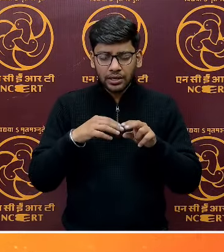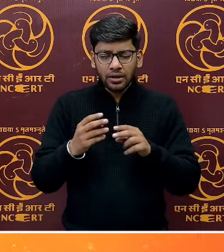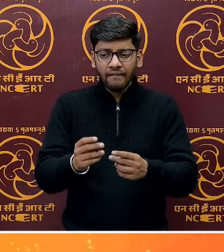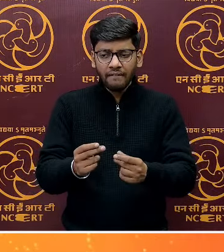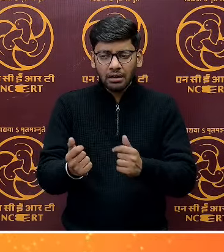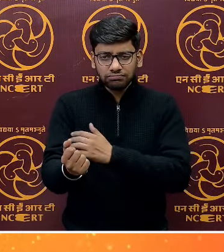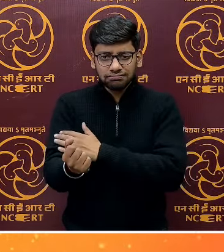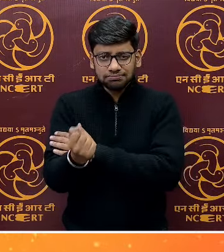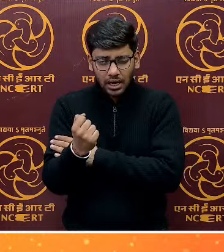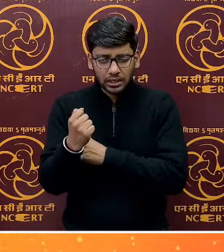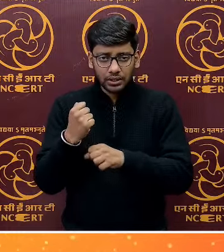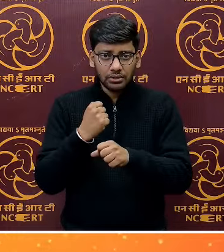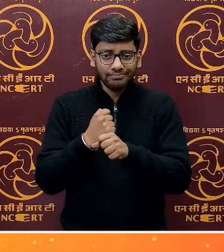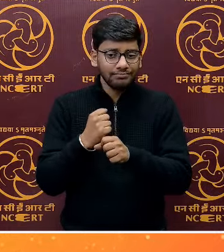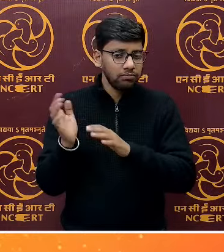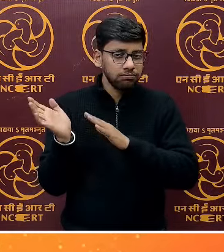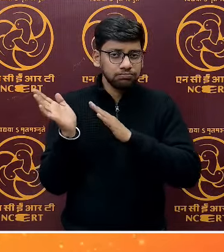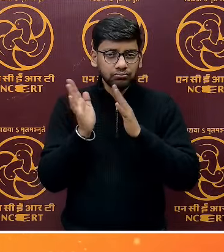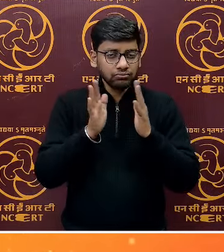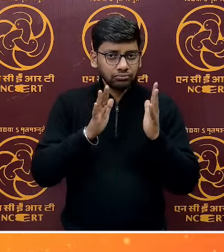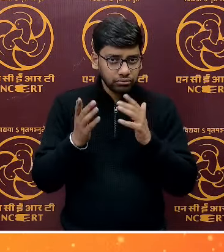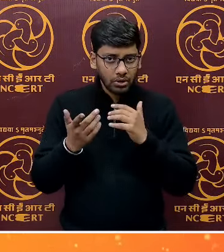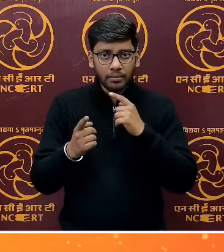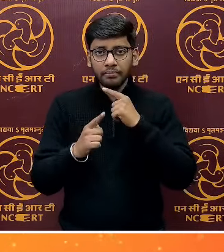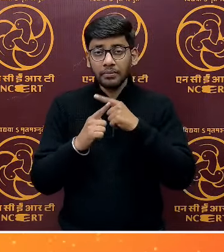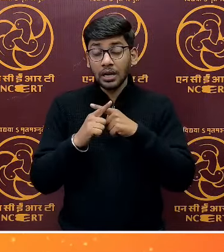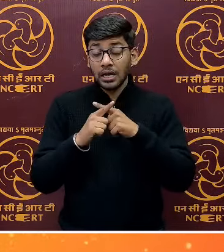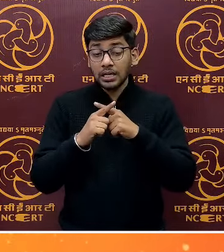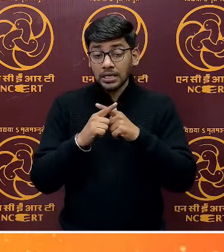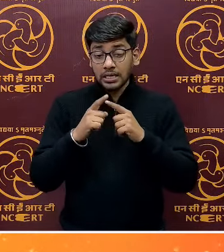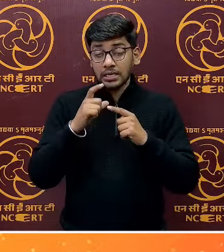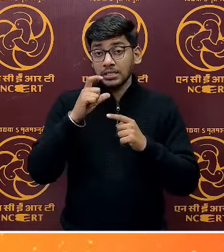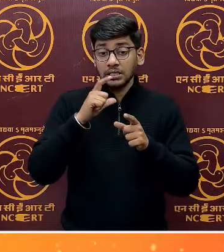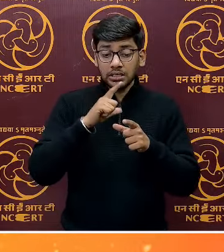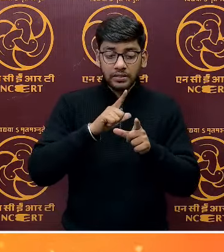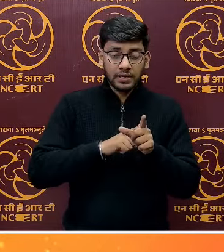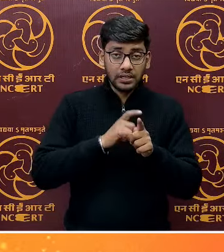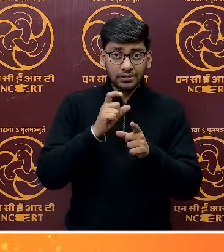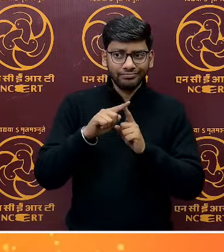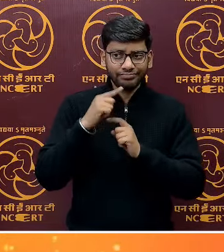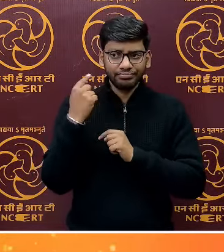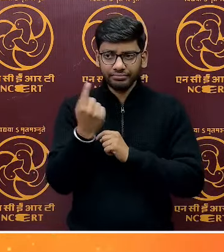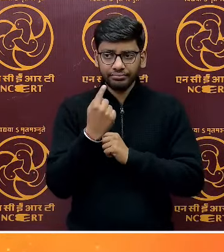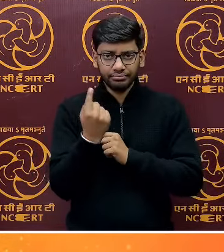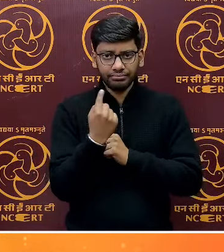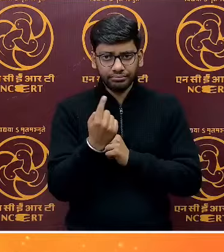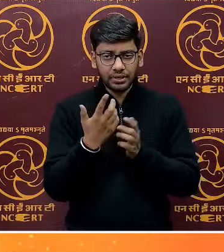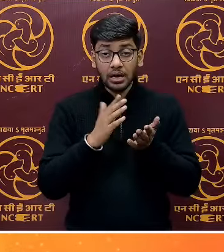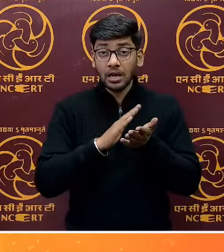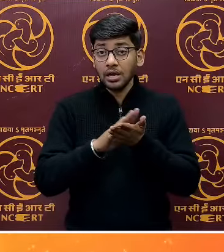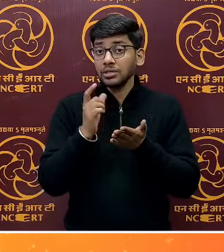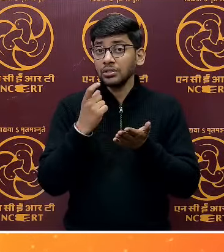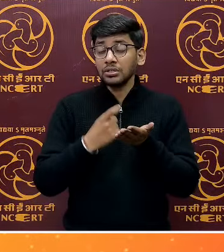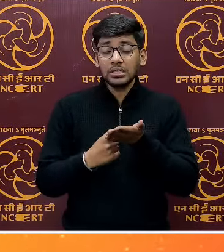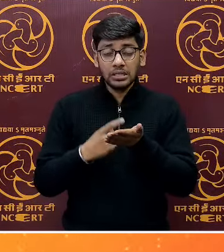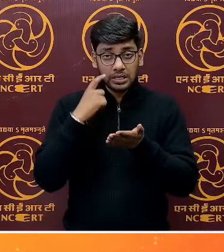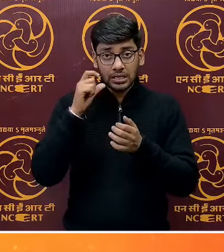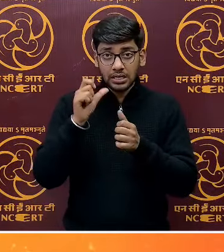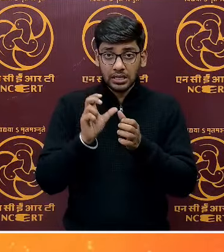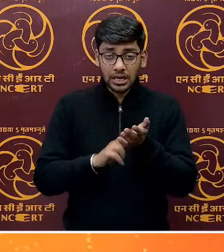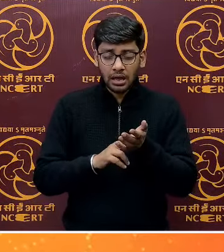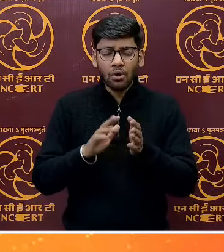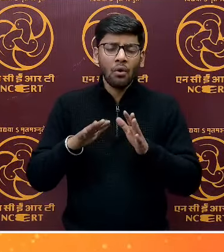winds, gusts. Some of us may have witnessed cyclones Yeah. in our lives. Yeah, like there was Hurricanes. all